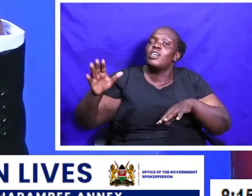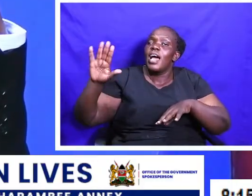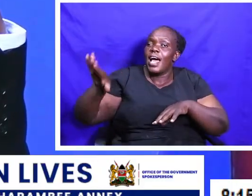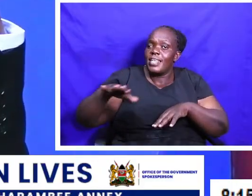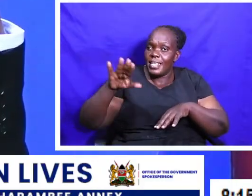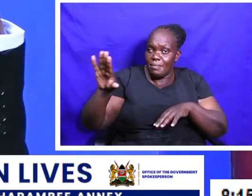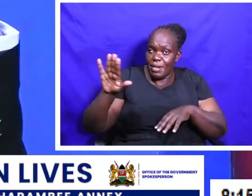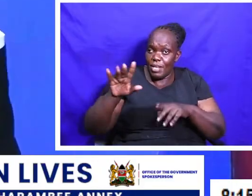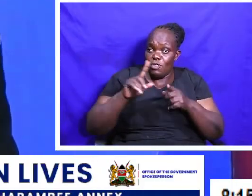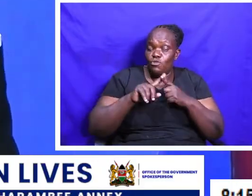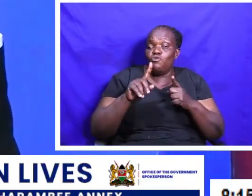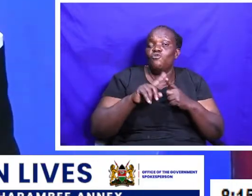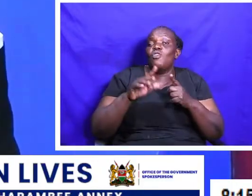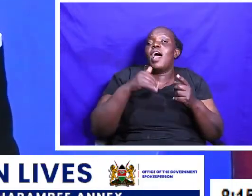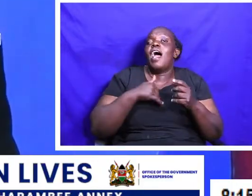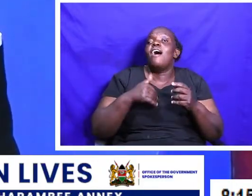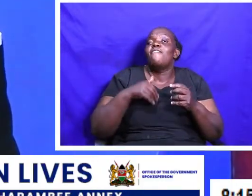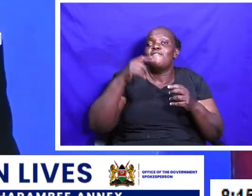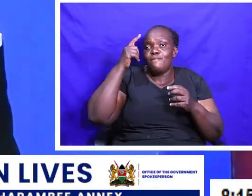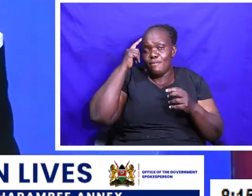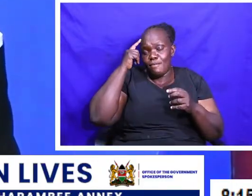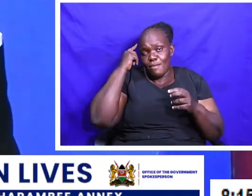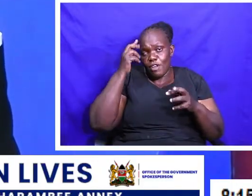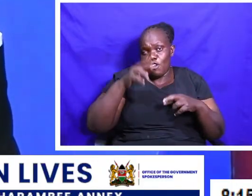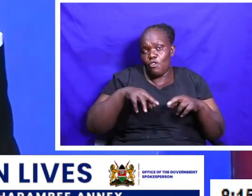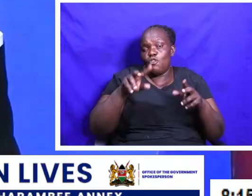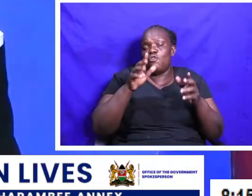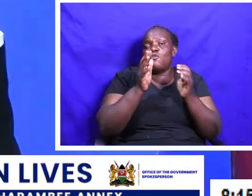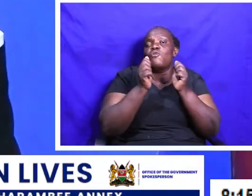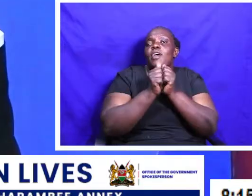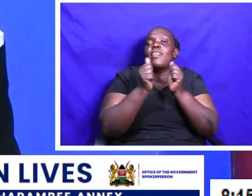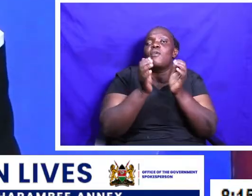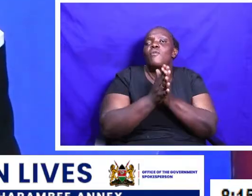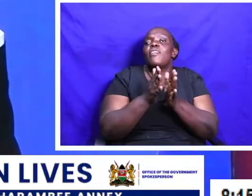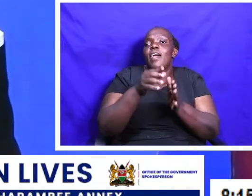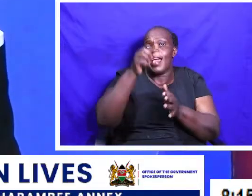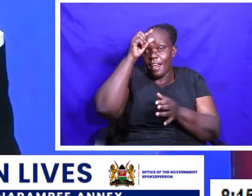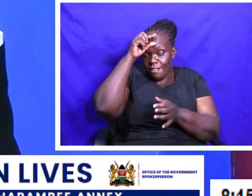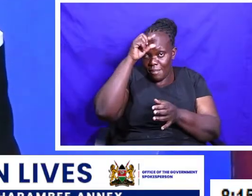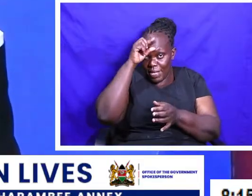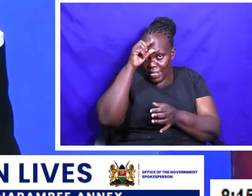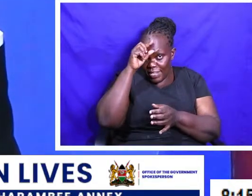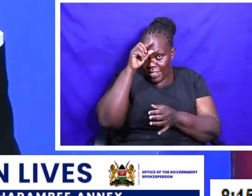assembly to actually do that, and the governor. And